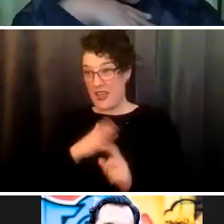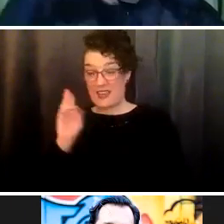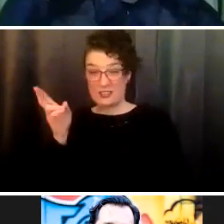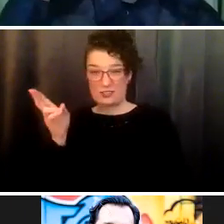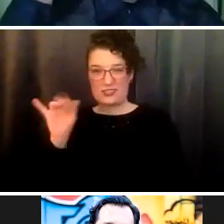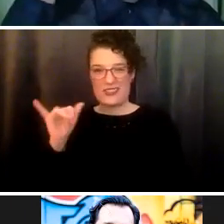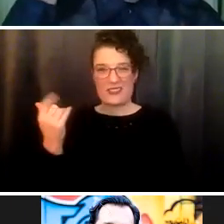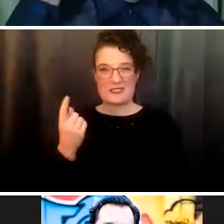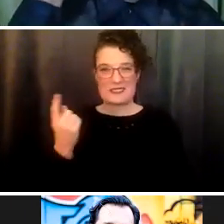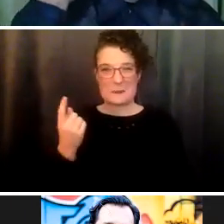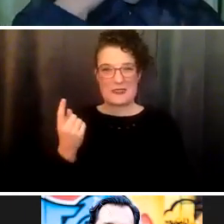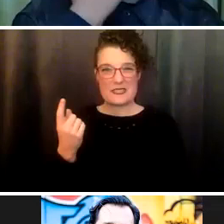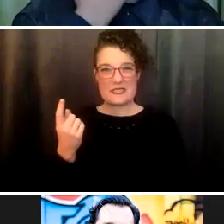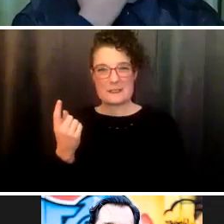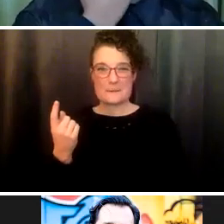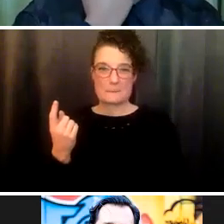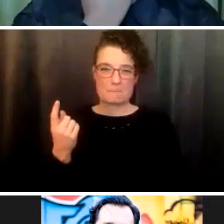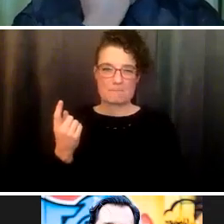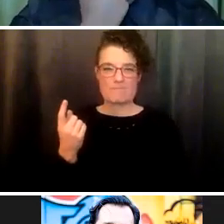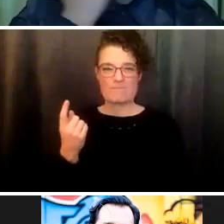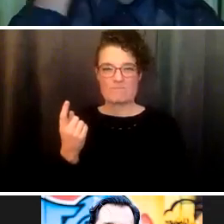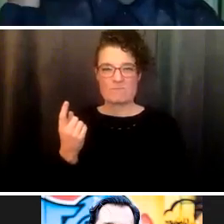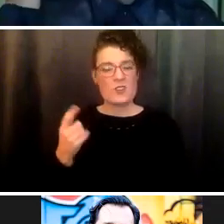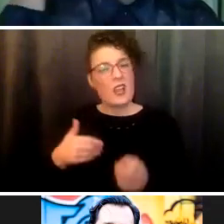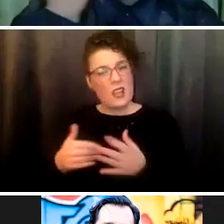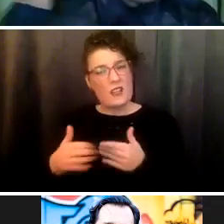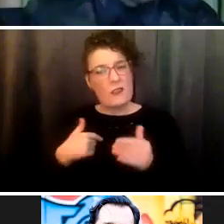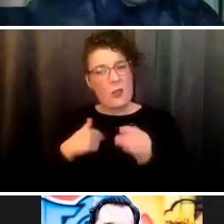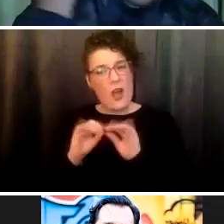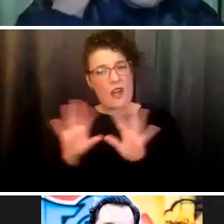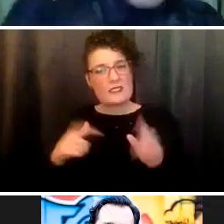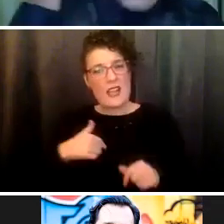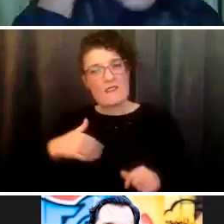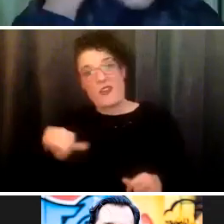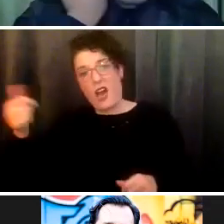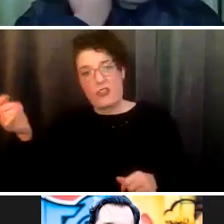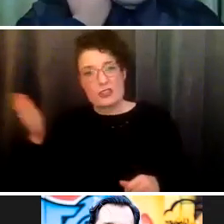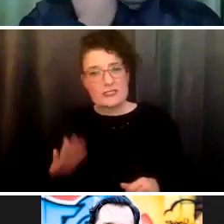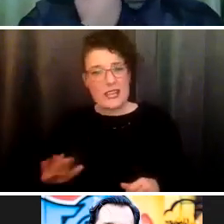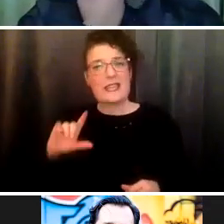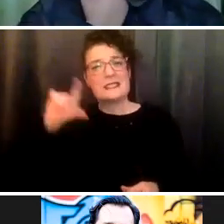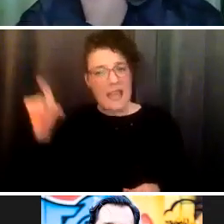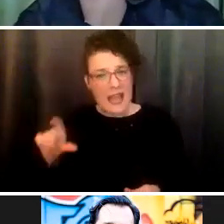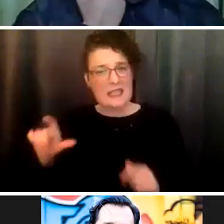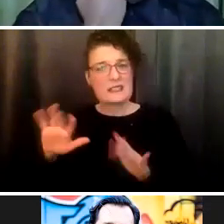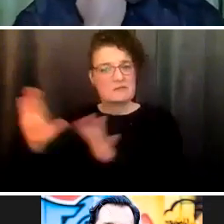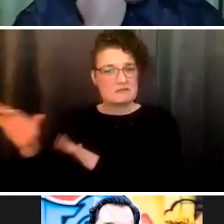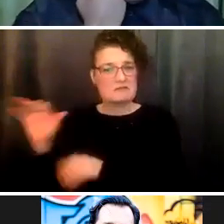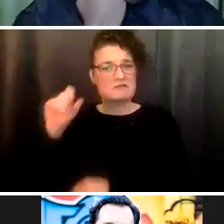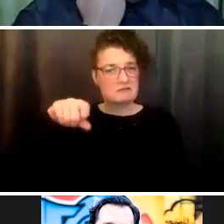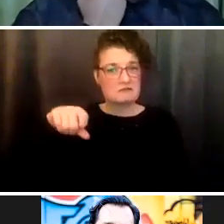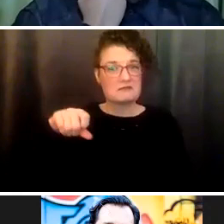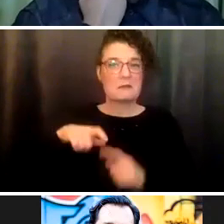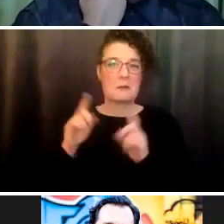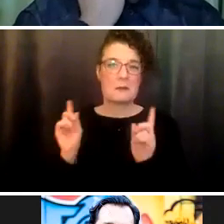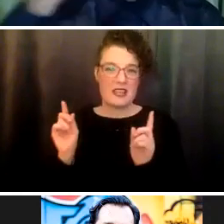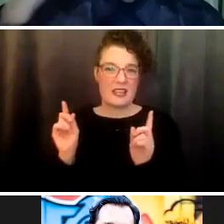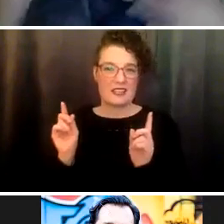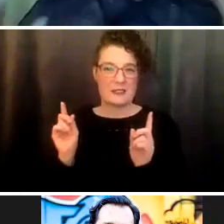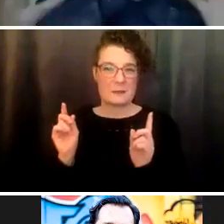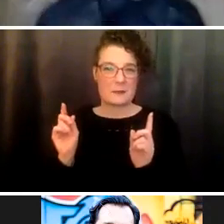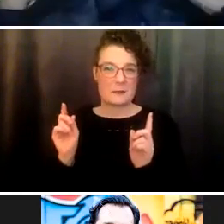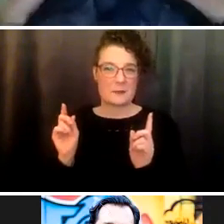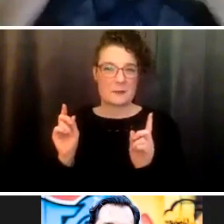always, even though obviously I have another side that's Italian and that kind of stuff, but it